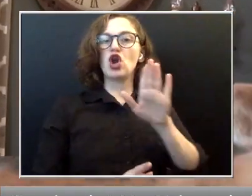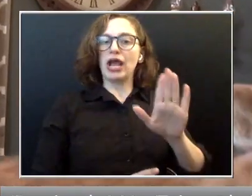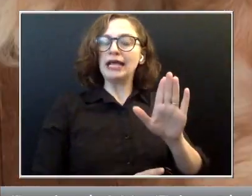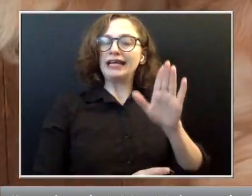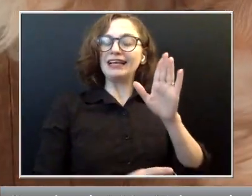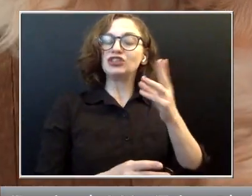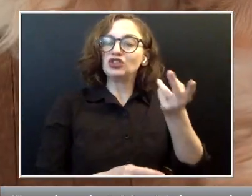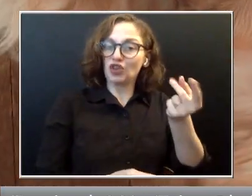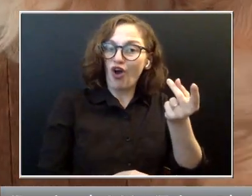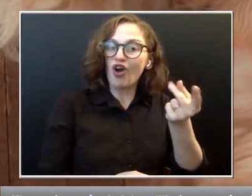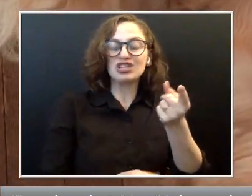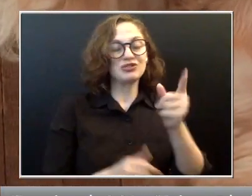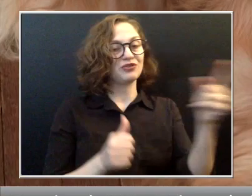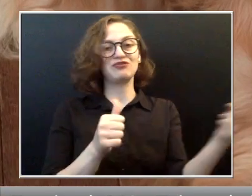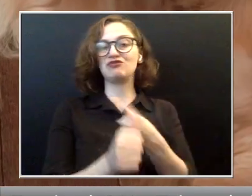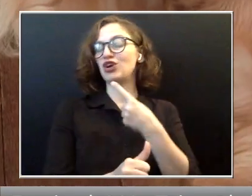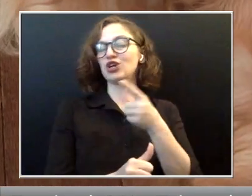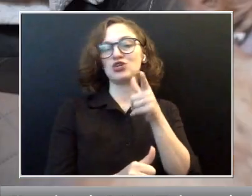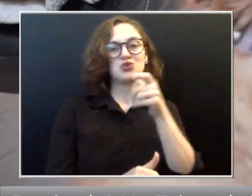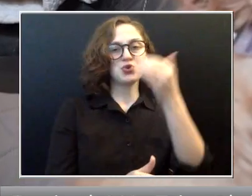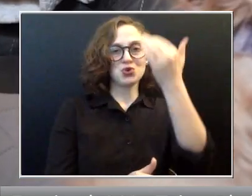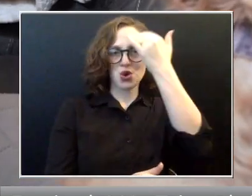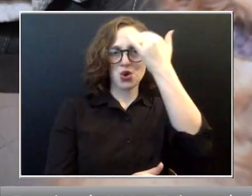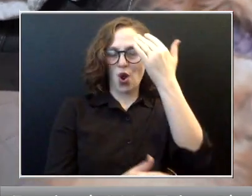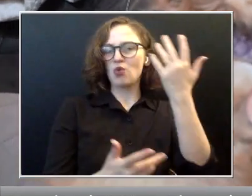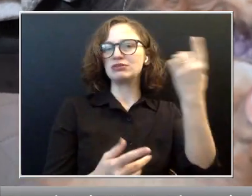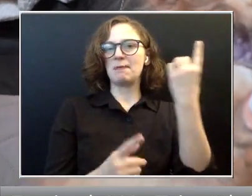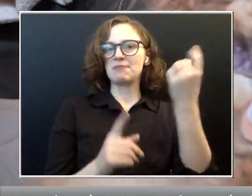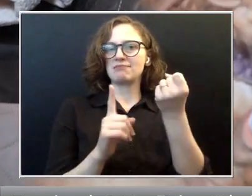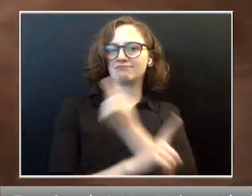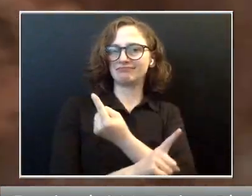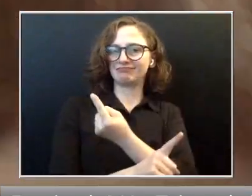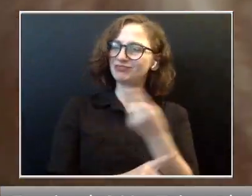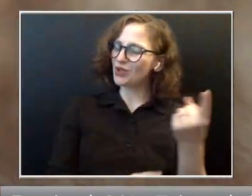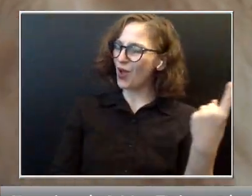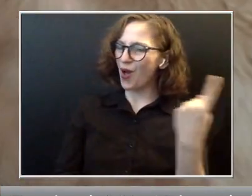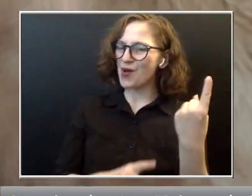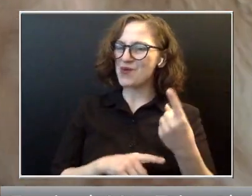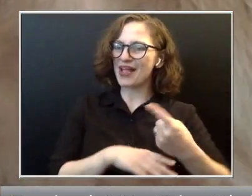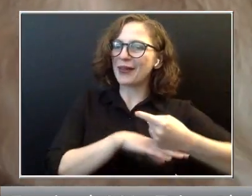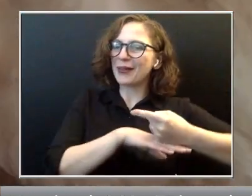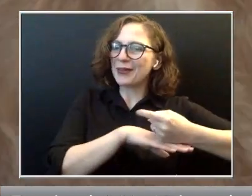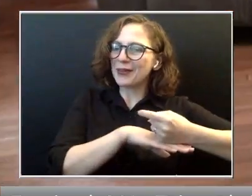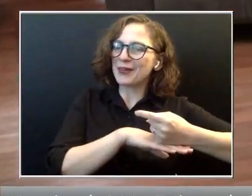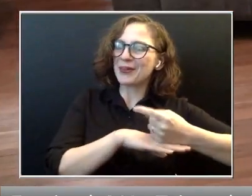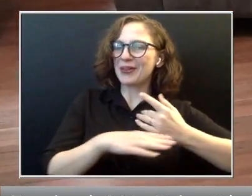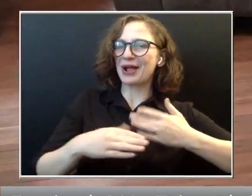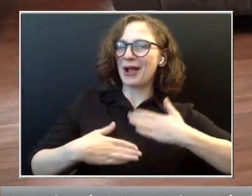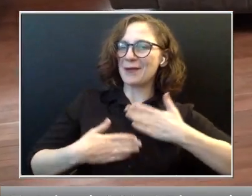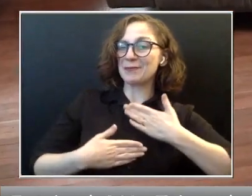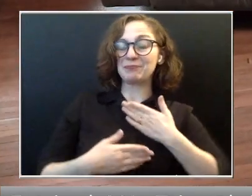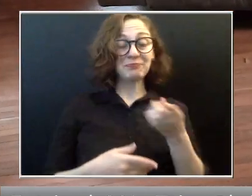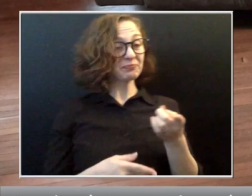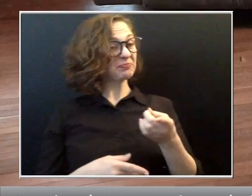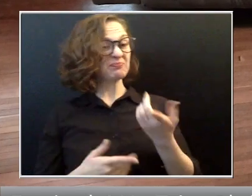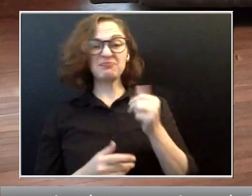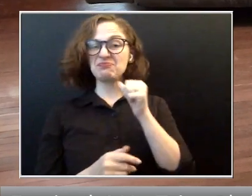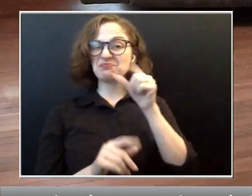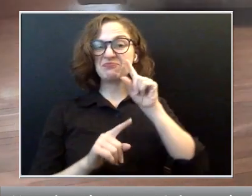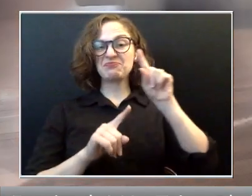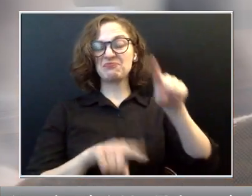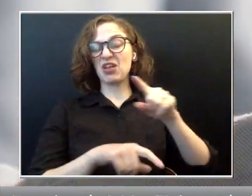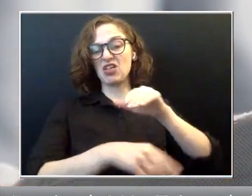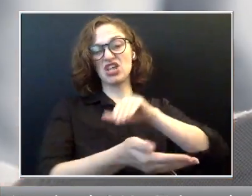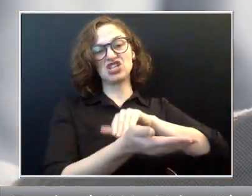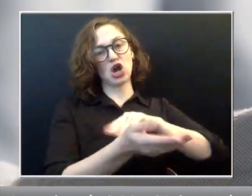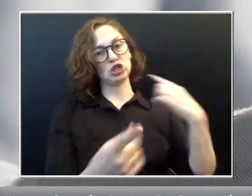wagging either. He hadn't seen a doctor since he was a young boy, but he felt like something was wrong. So, at 62 years